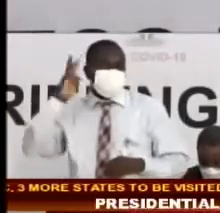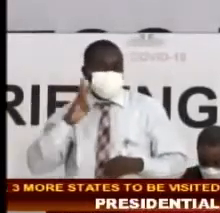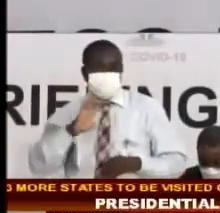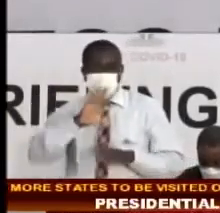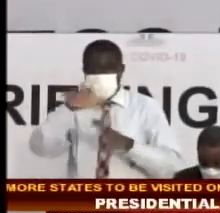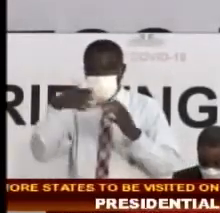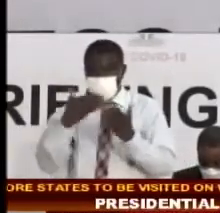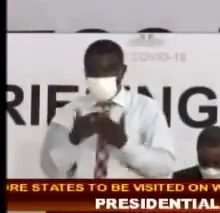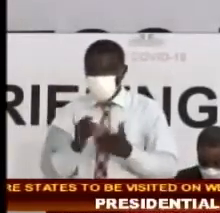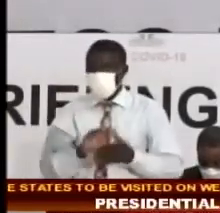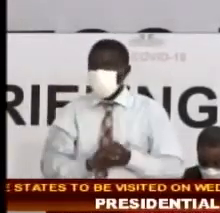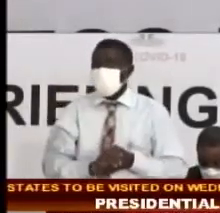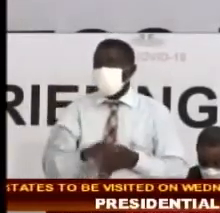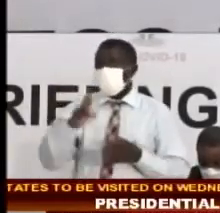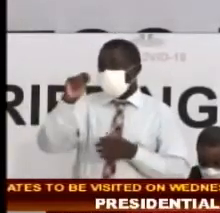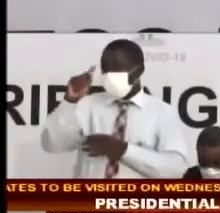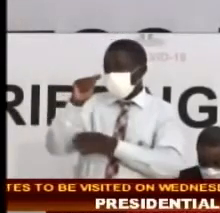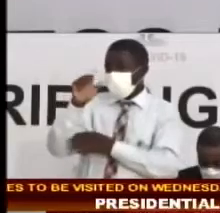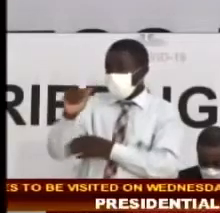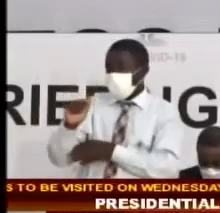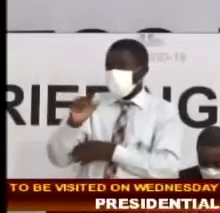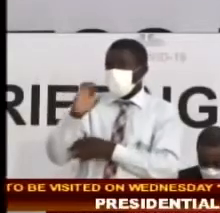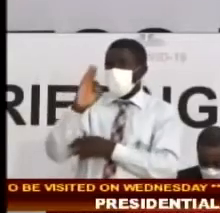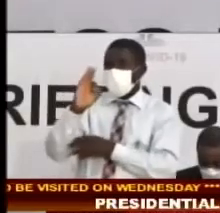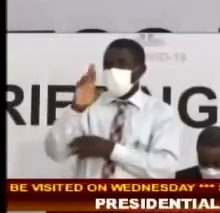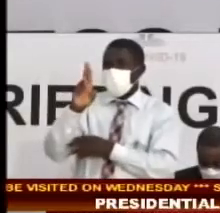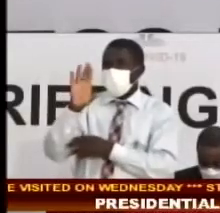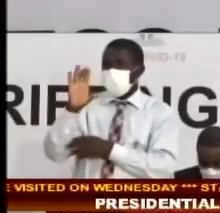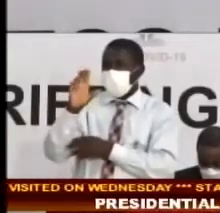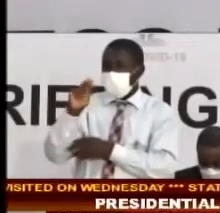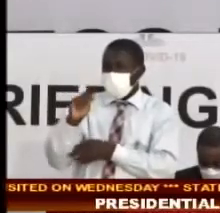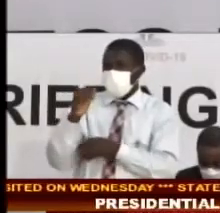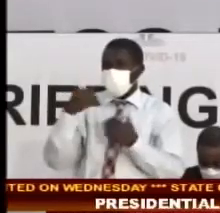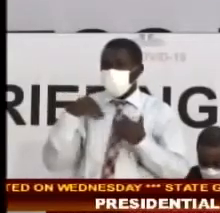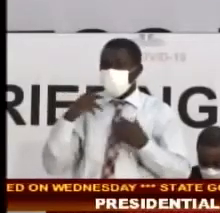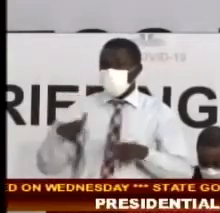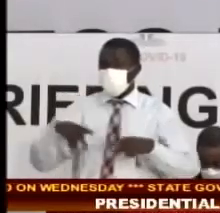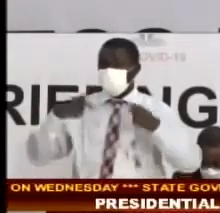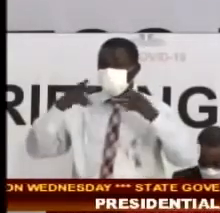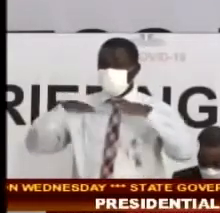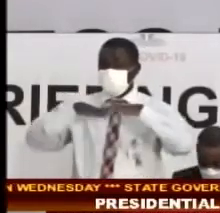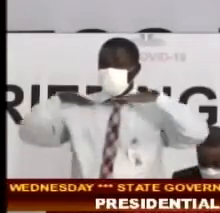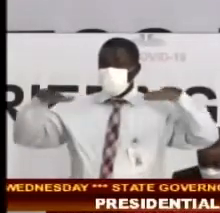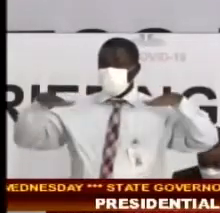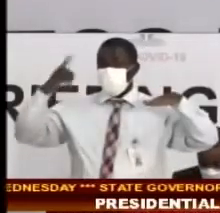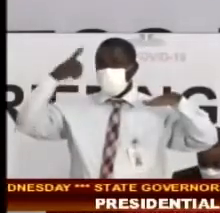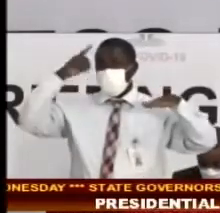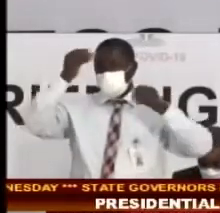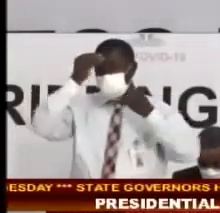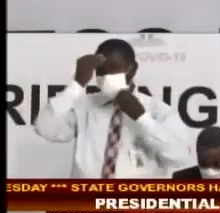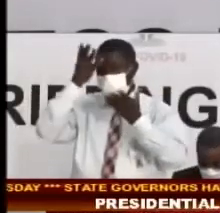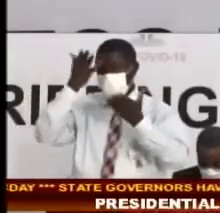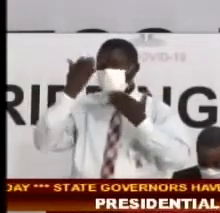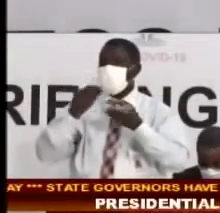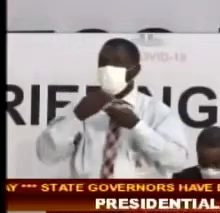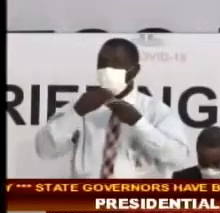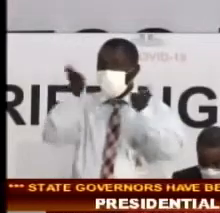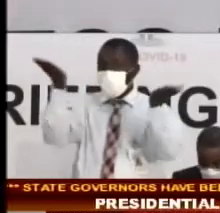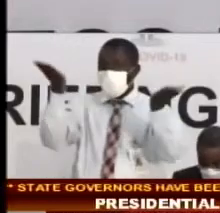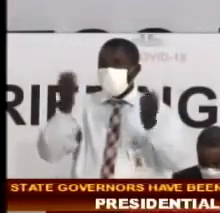The NT and FRCN have provided their platforms for the dissemination of these